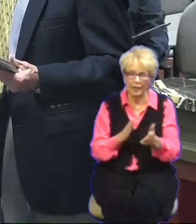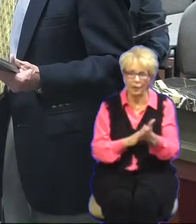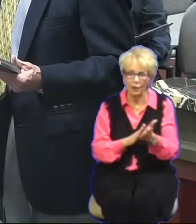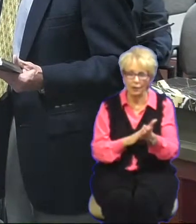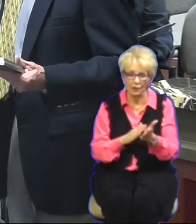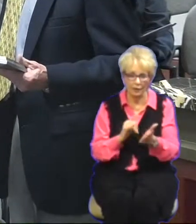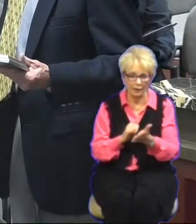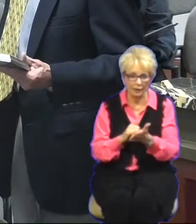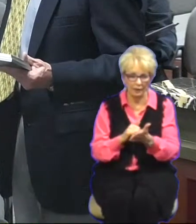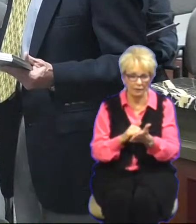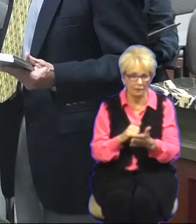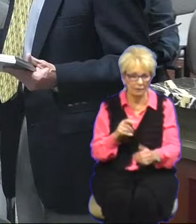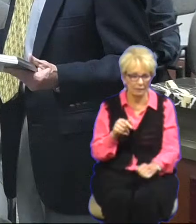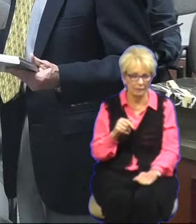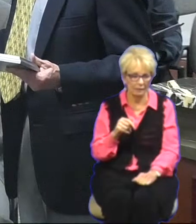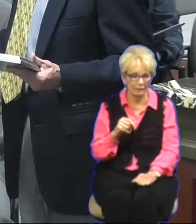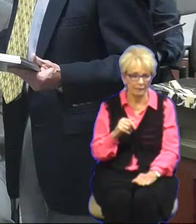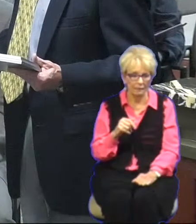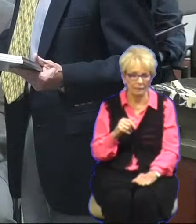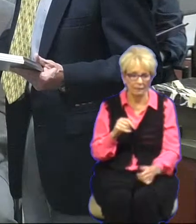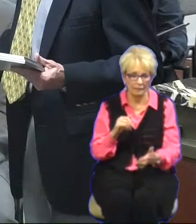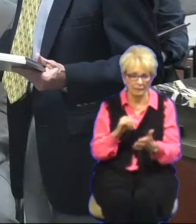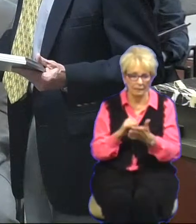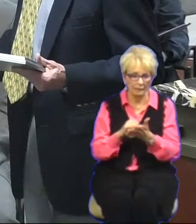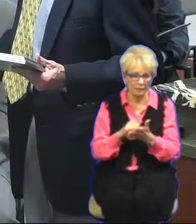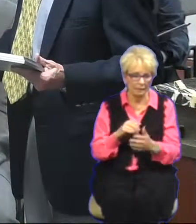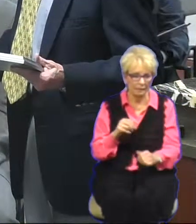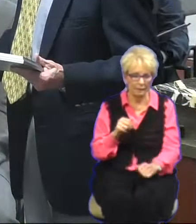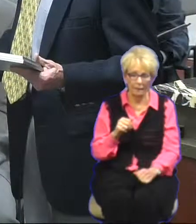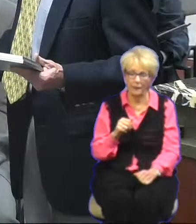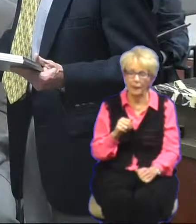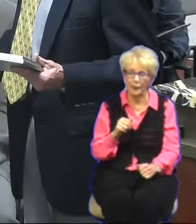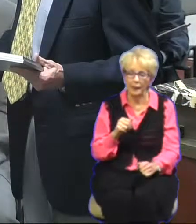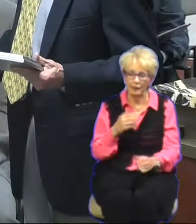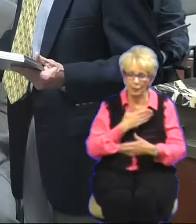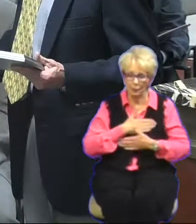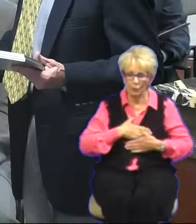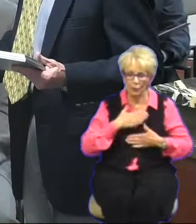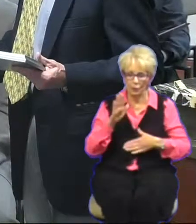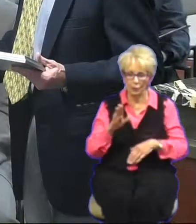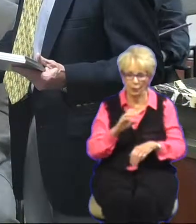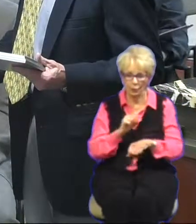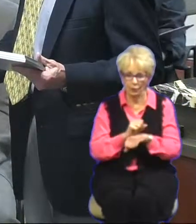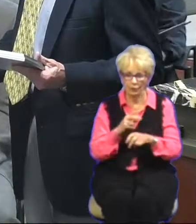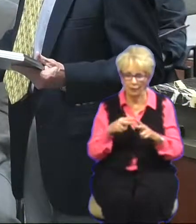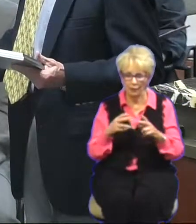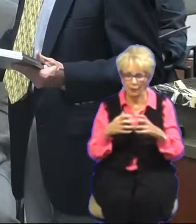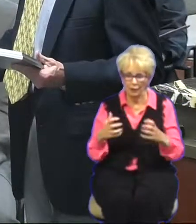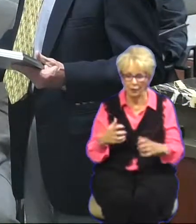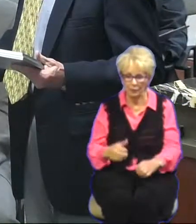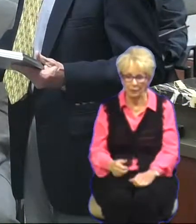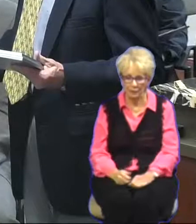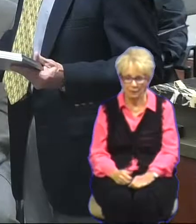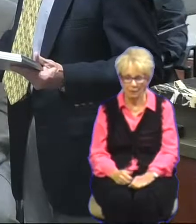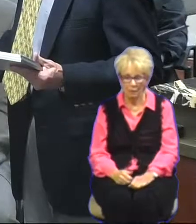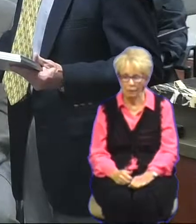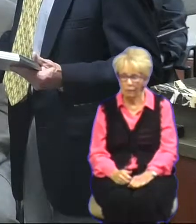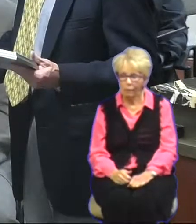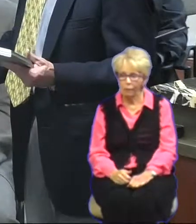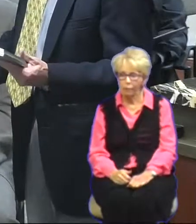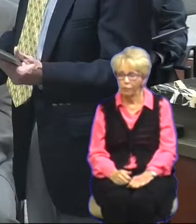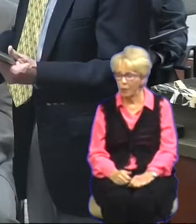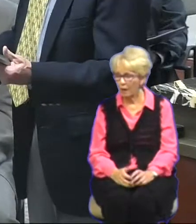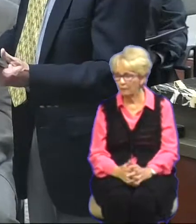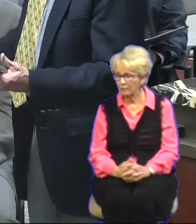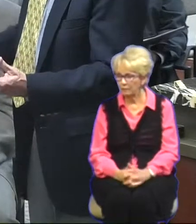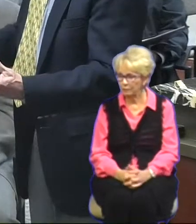Congratulations to you, and tell all your men and your ladies that we appreciate very much their service to the city.